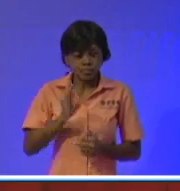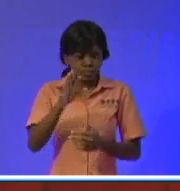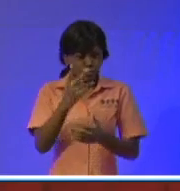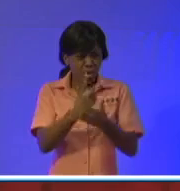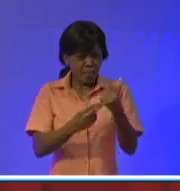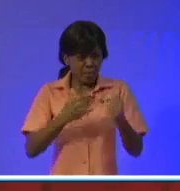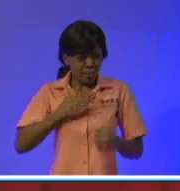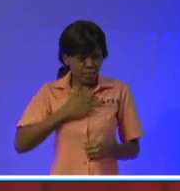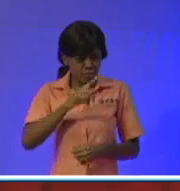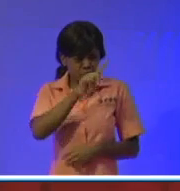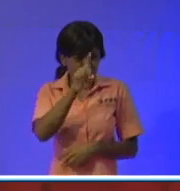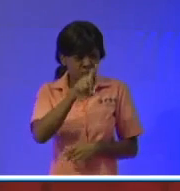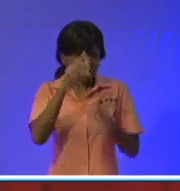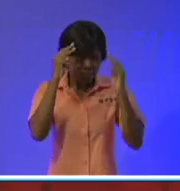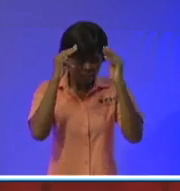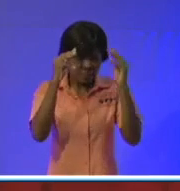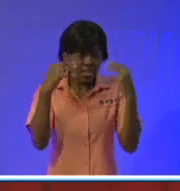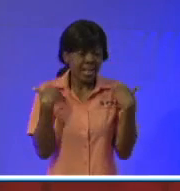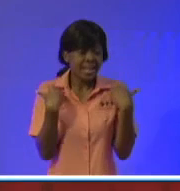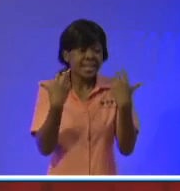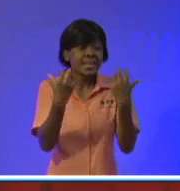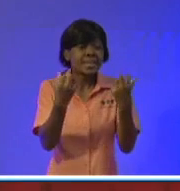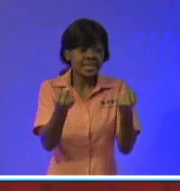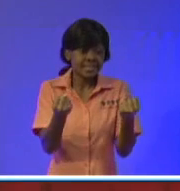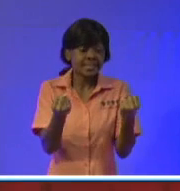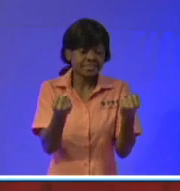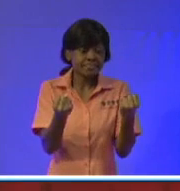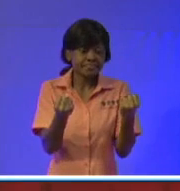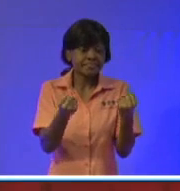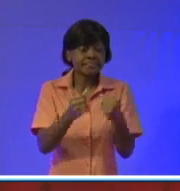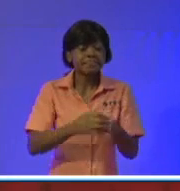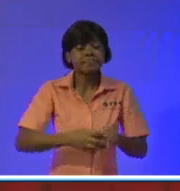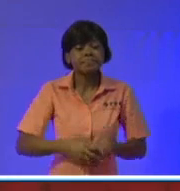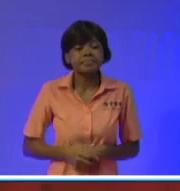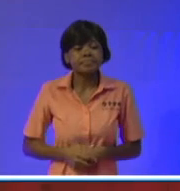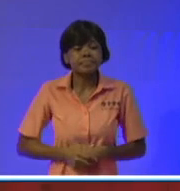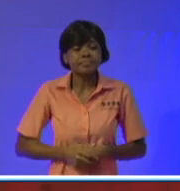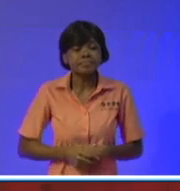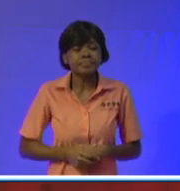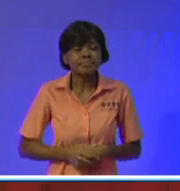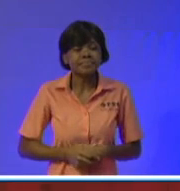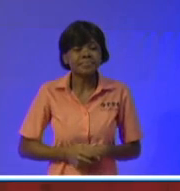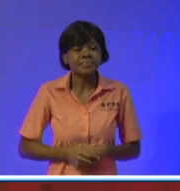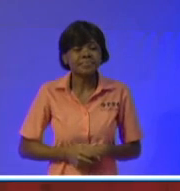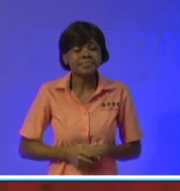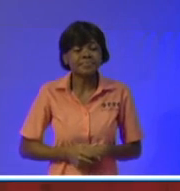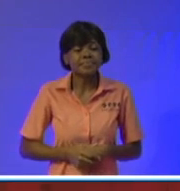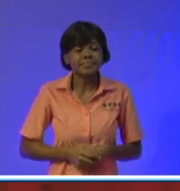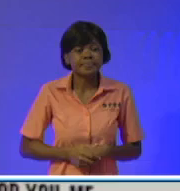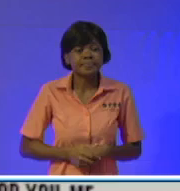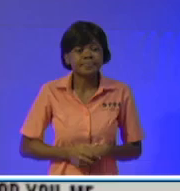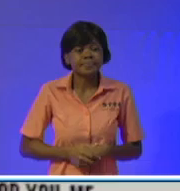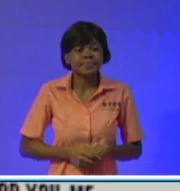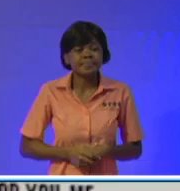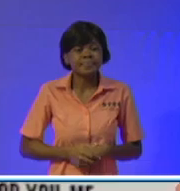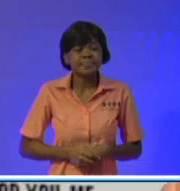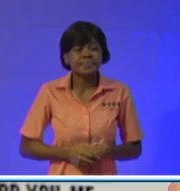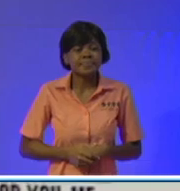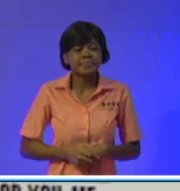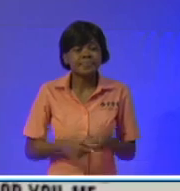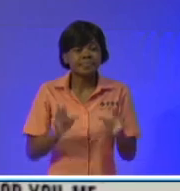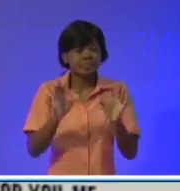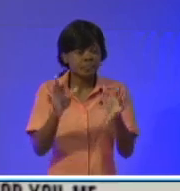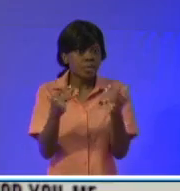Singh. Minister, information reaching our newsroom states that there is a shortage of COVID testing kits in the state sector. Can you comment on